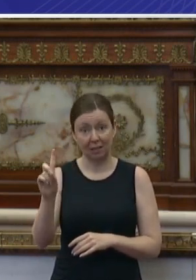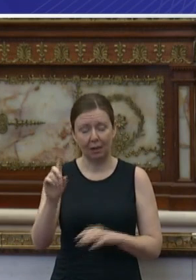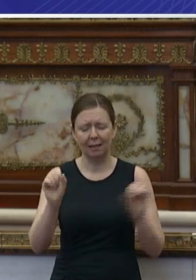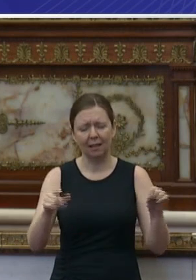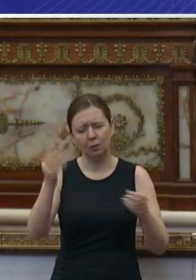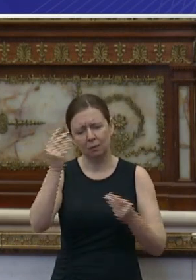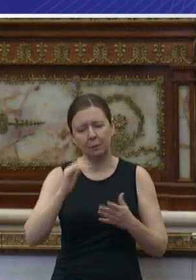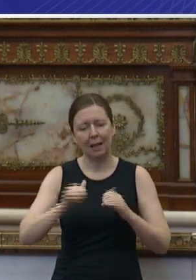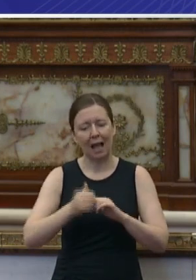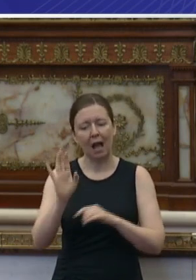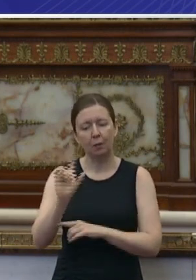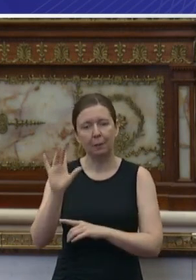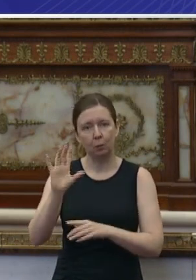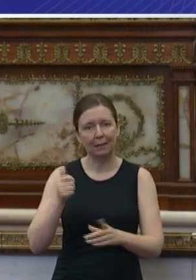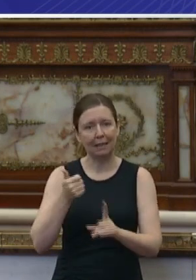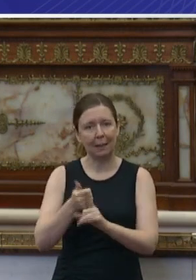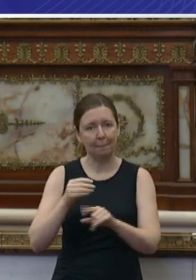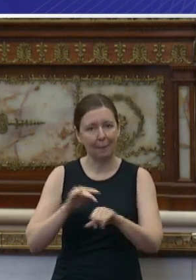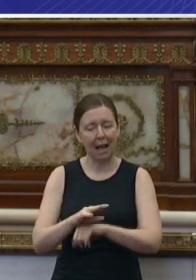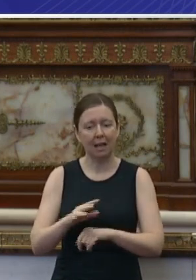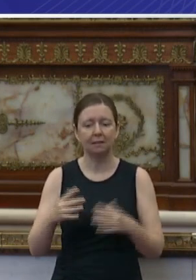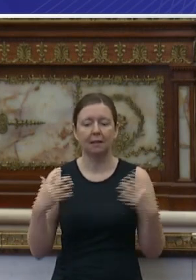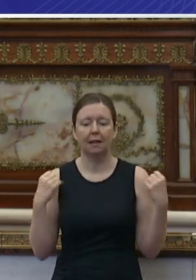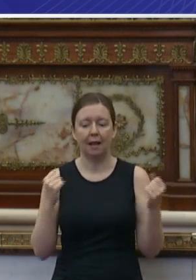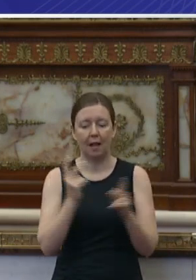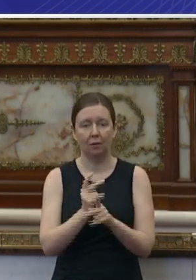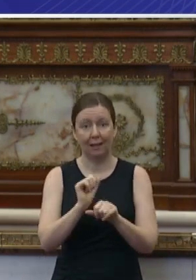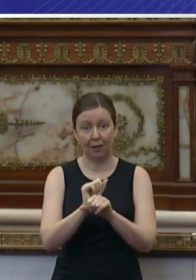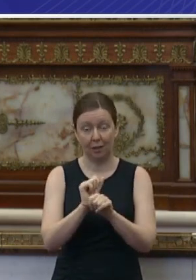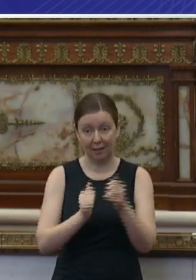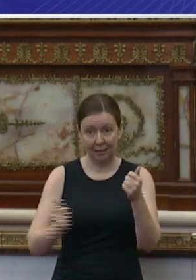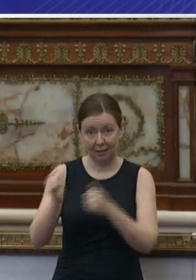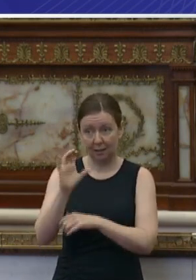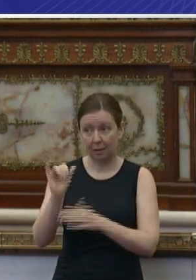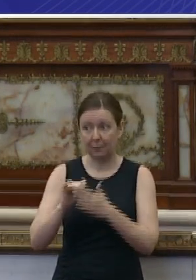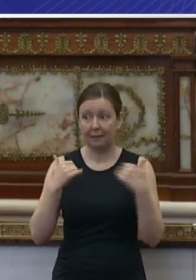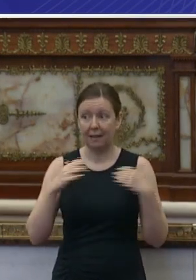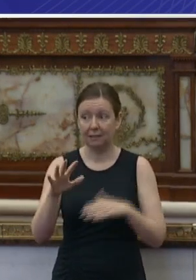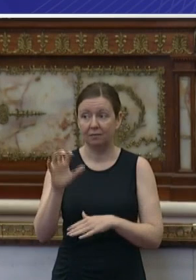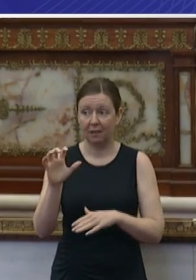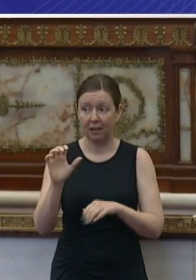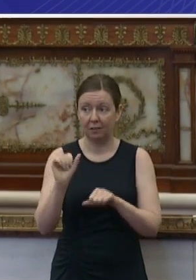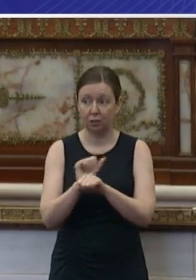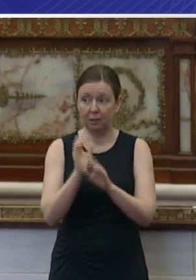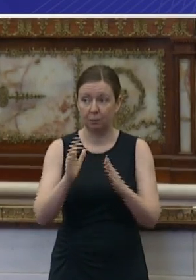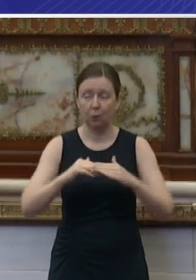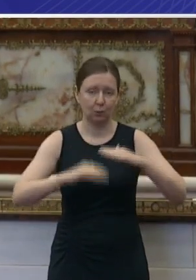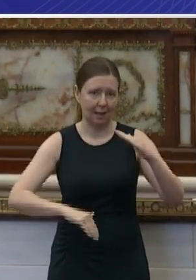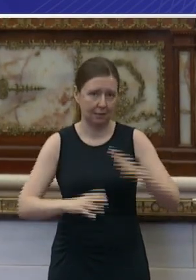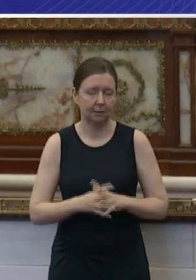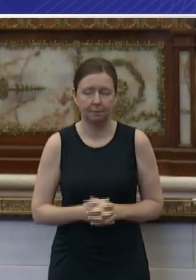tell me how this bill would impact a healthcare employer that has 500 employees or less?